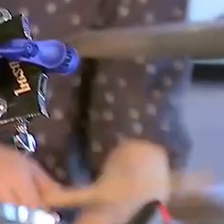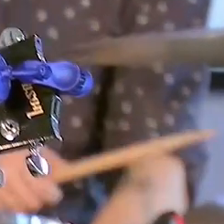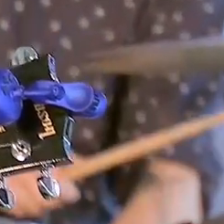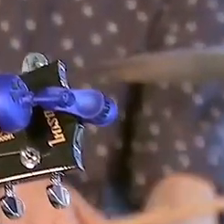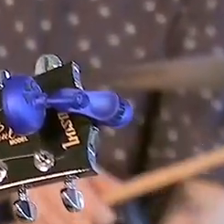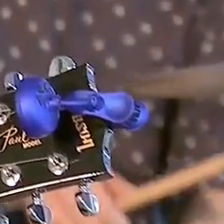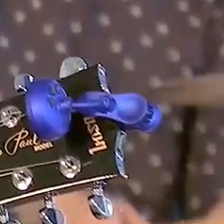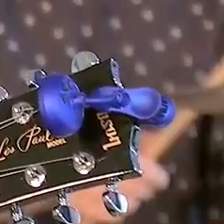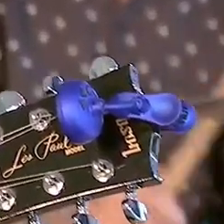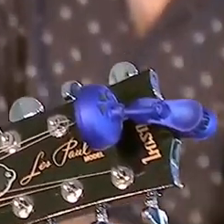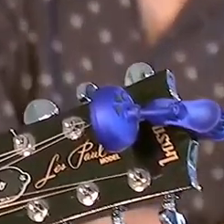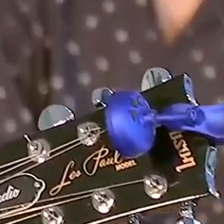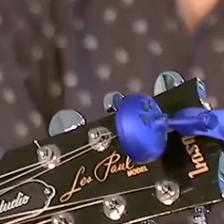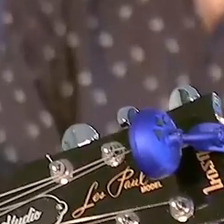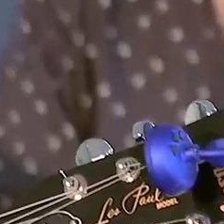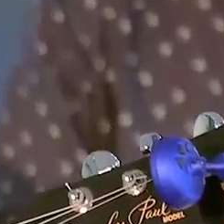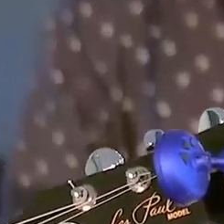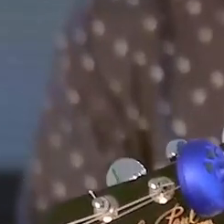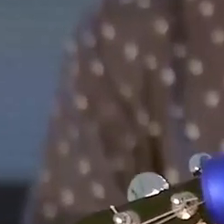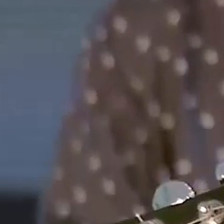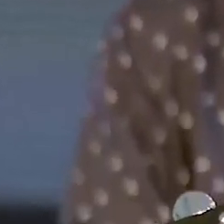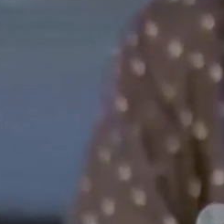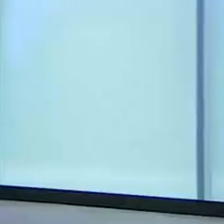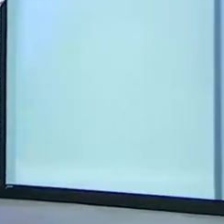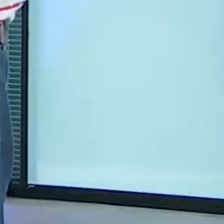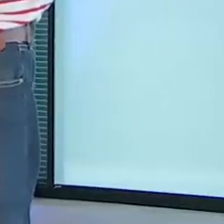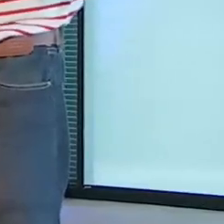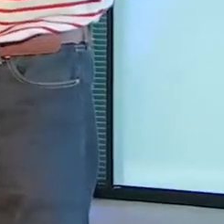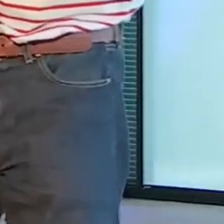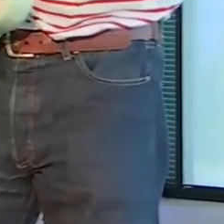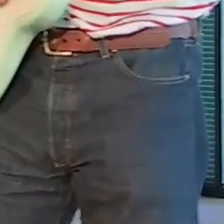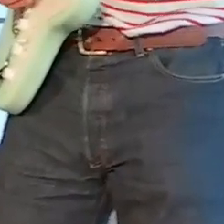While my guitar gently weeps.